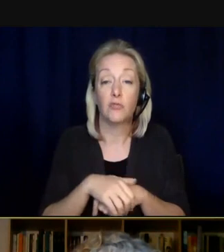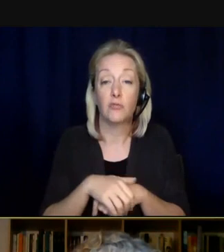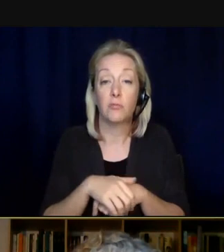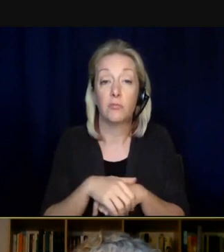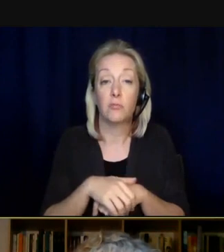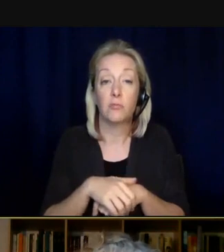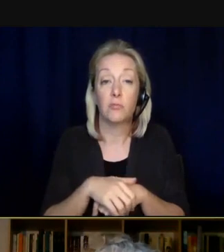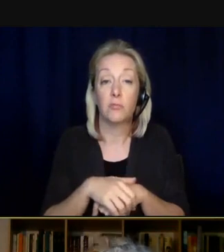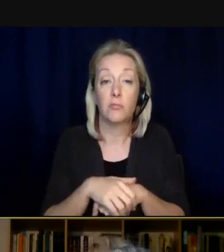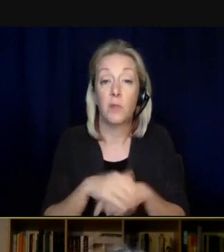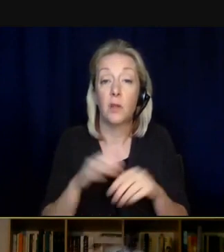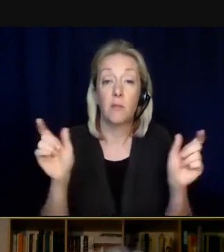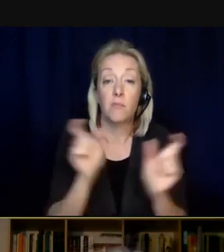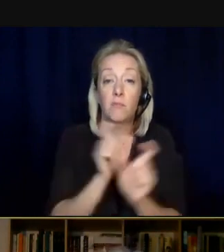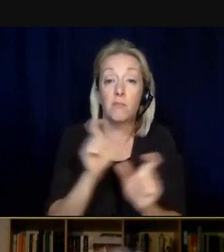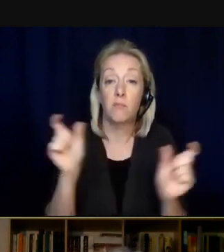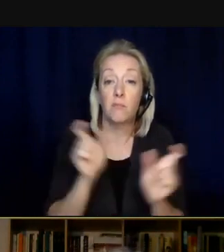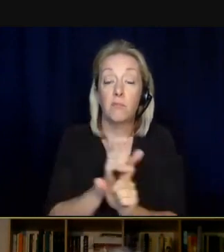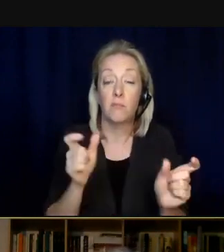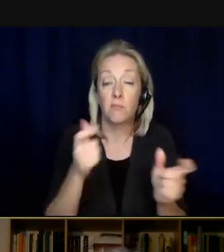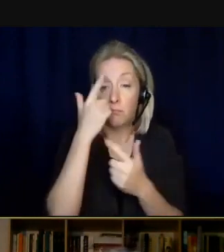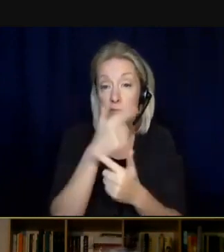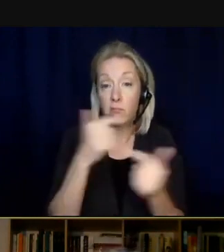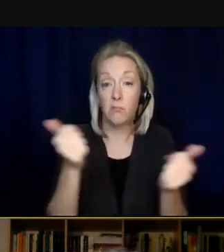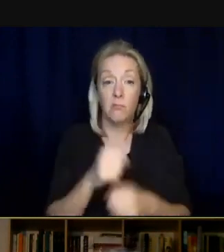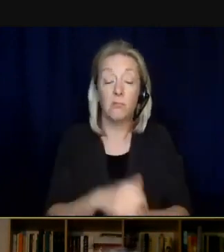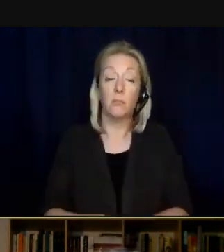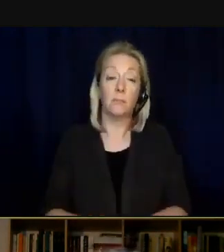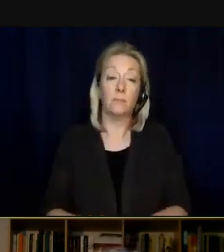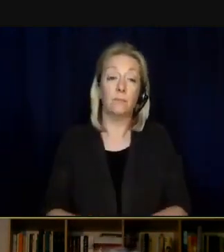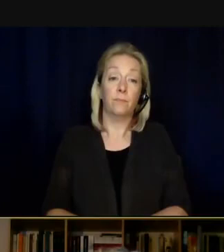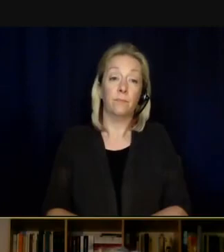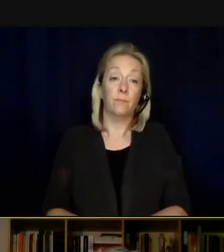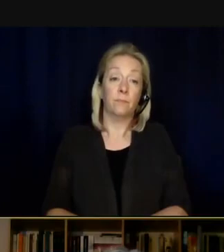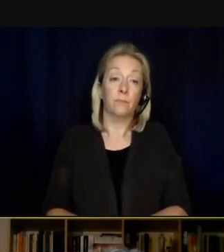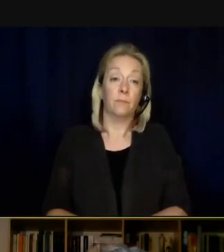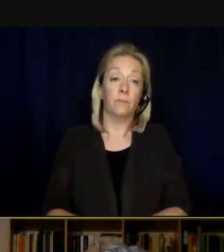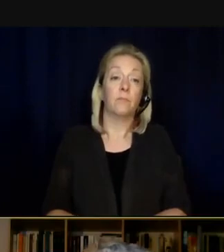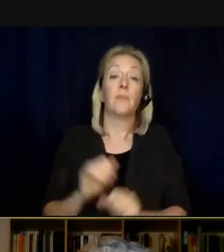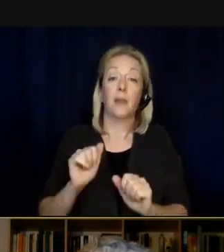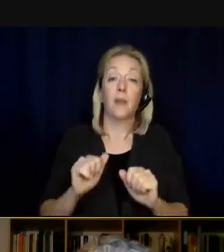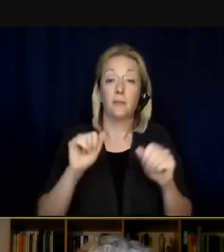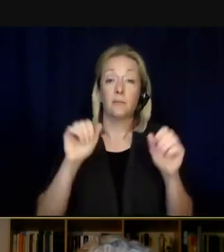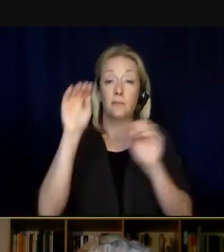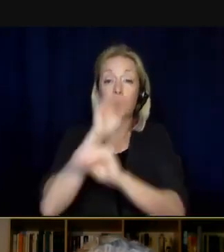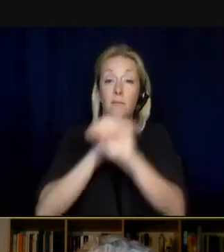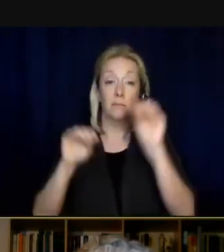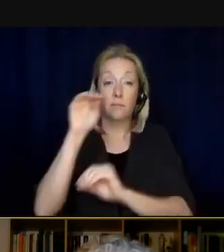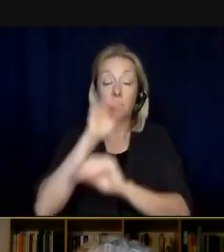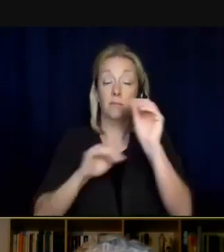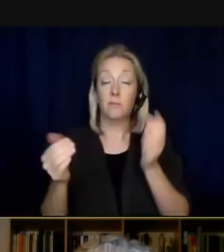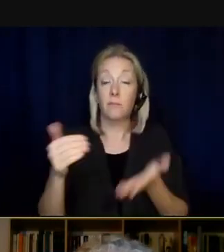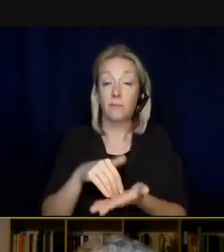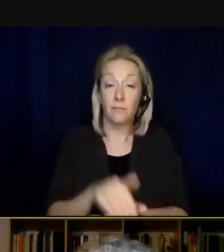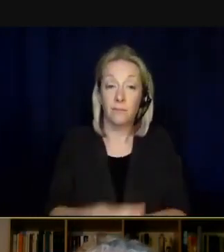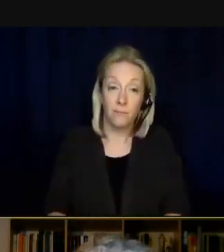in, and build flashcards any way you want. And of course, we've got a scramble again option. But